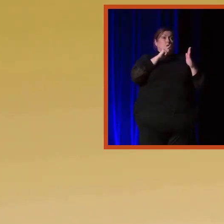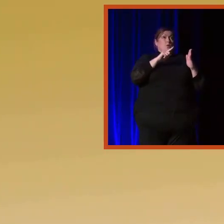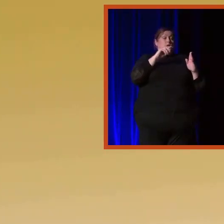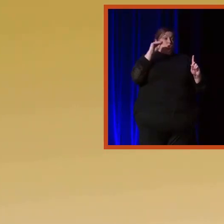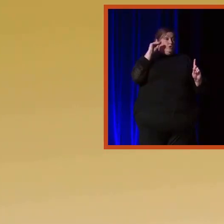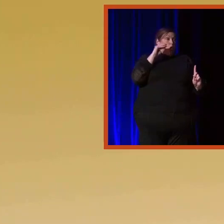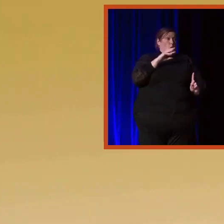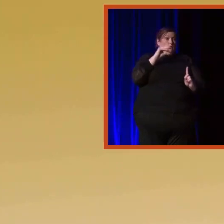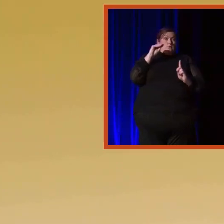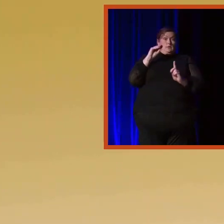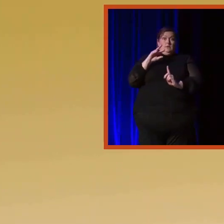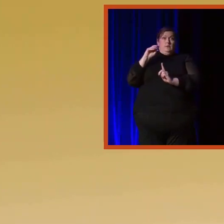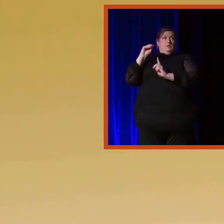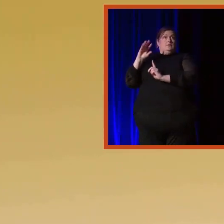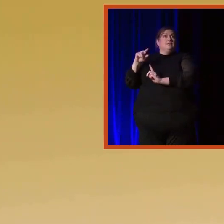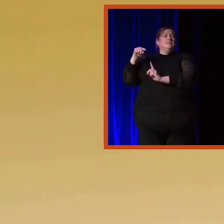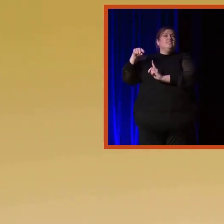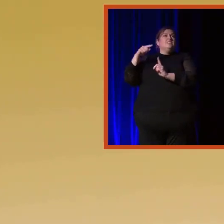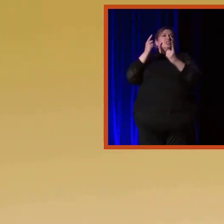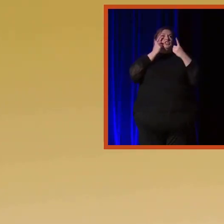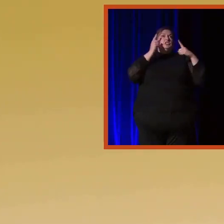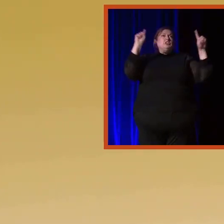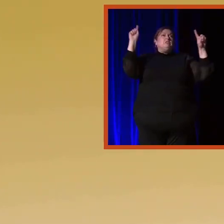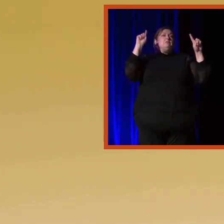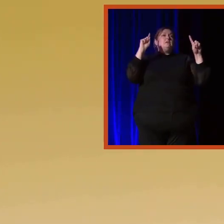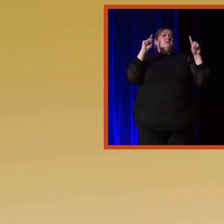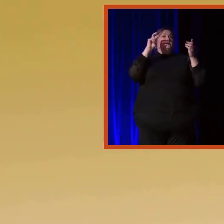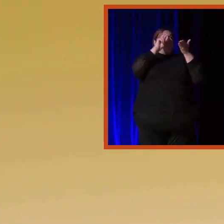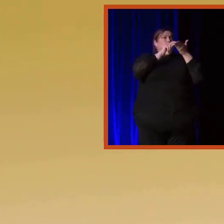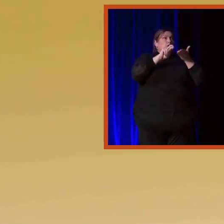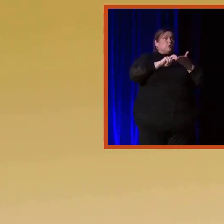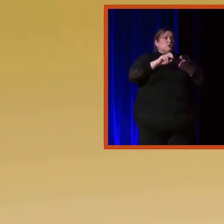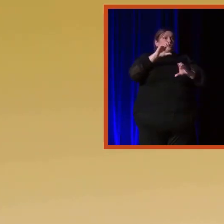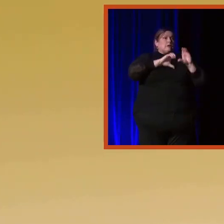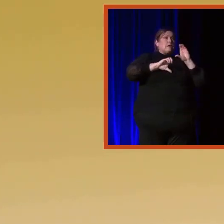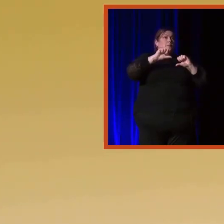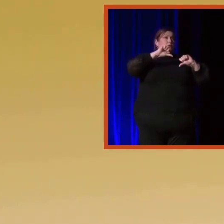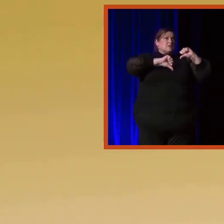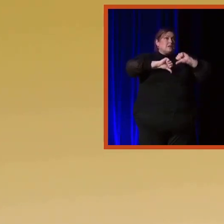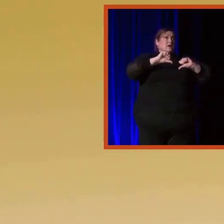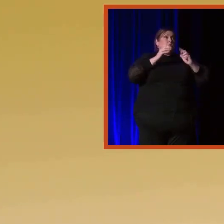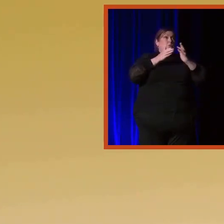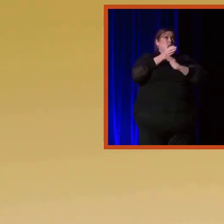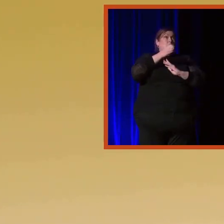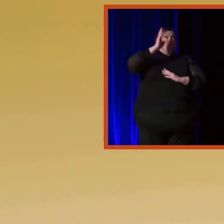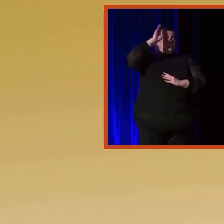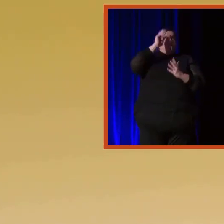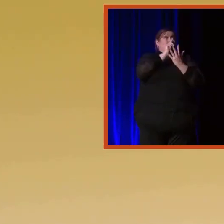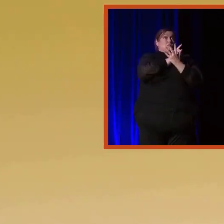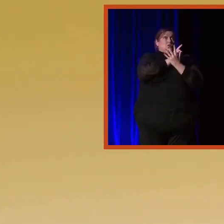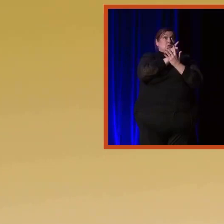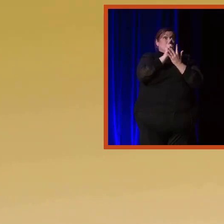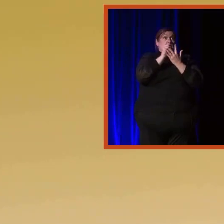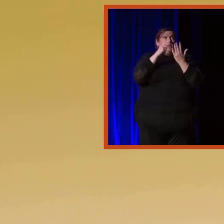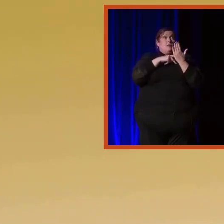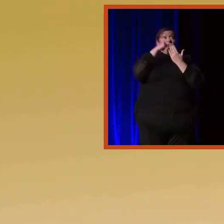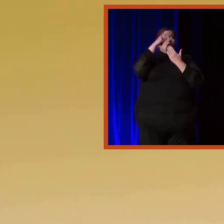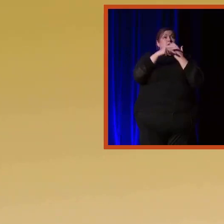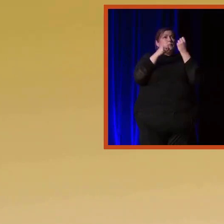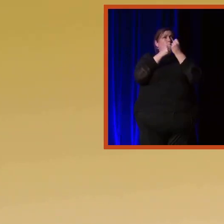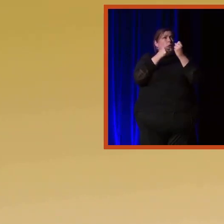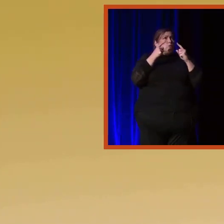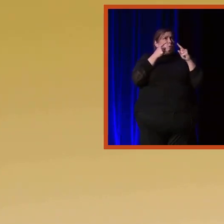of outstanding researchers in the chemical sciences through this lecture series. This program supports goals